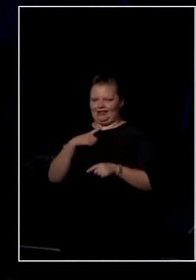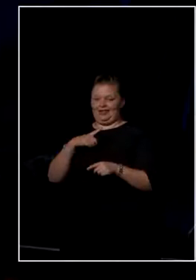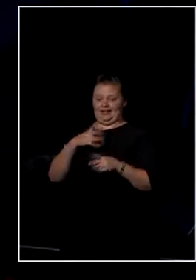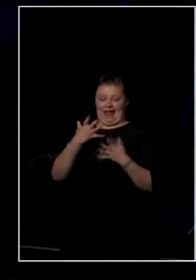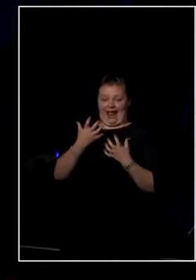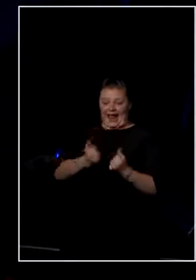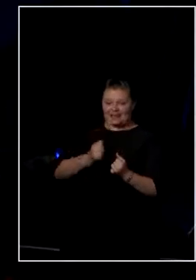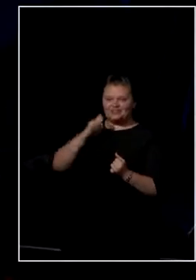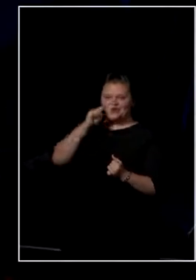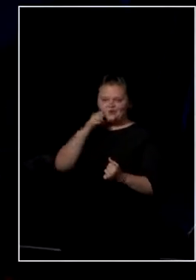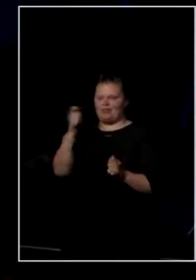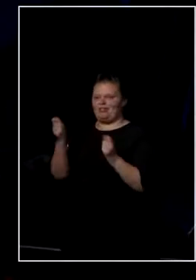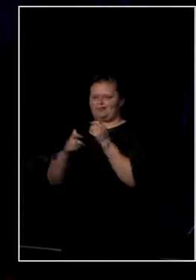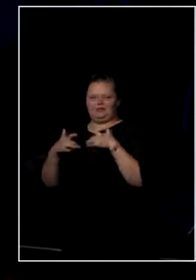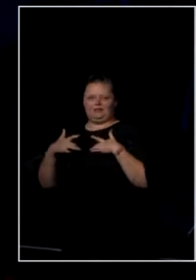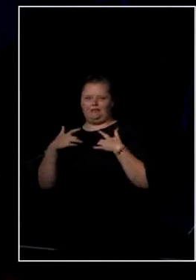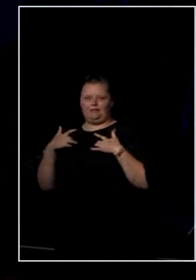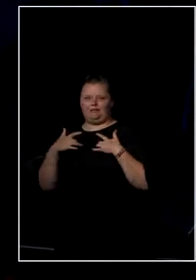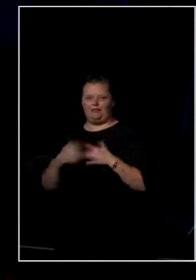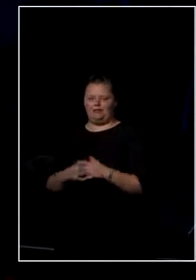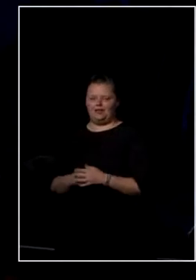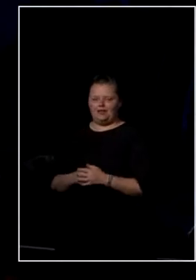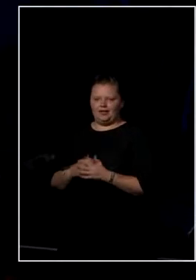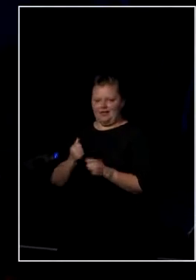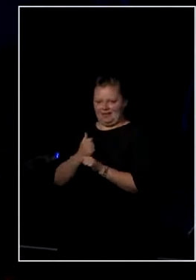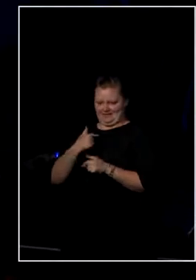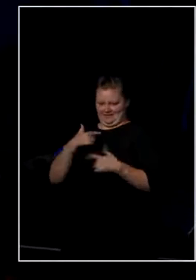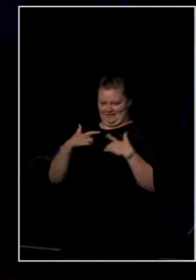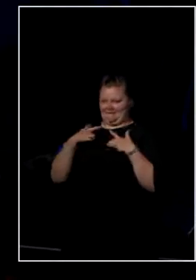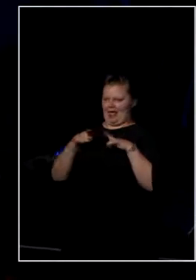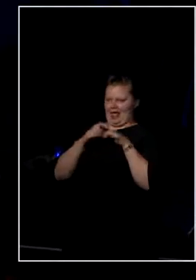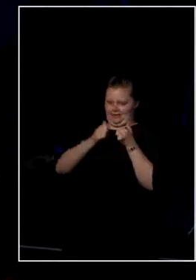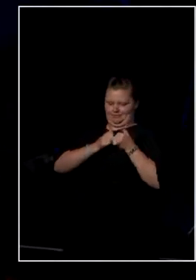change lives. And it made me feel like I belonged